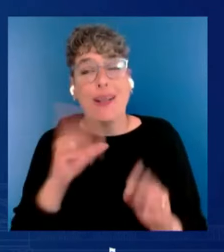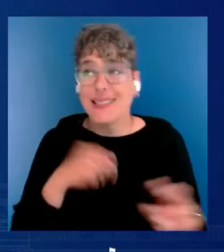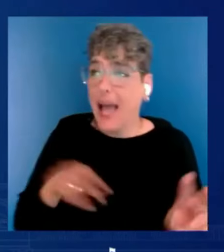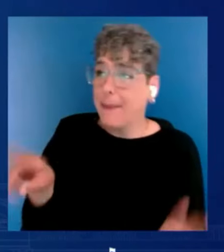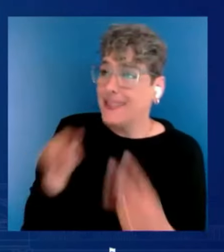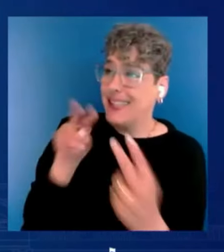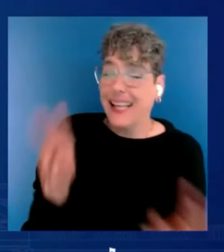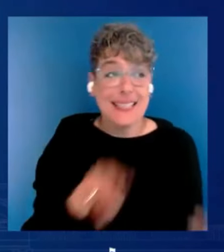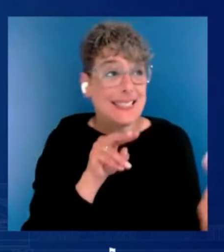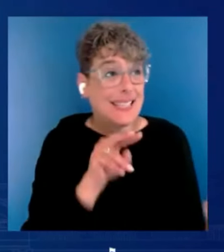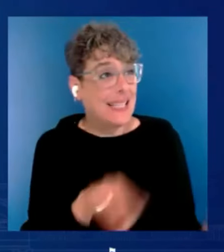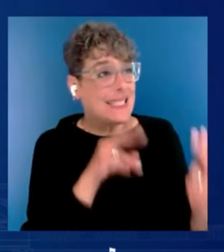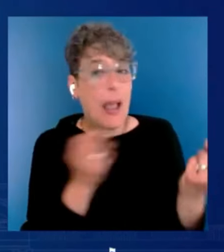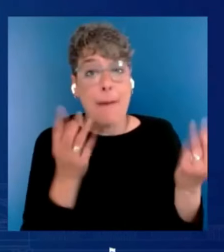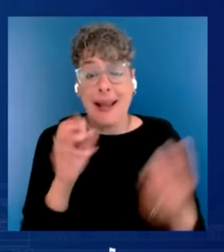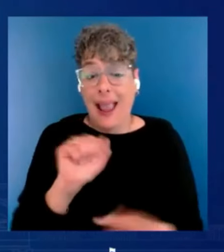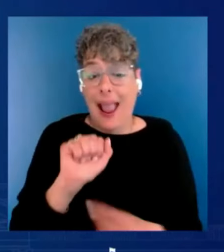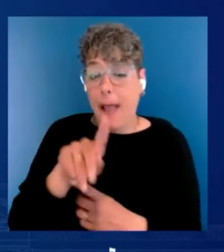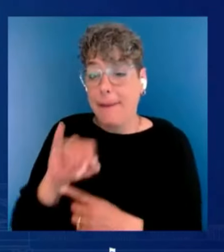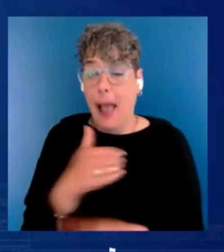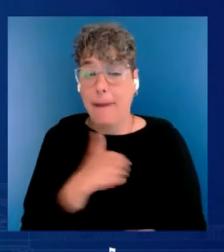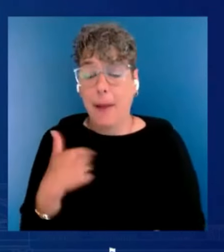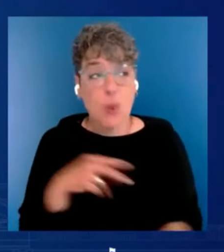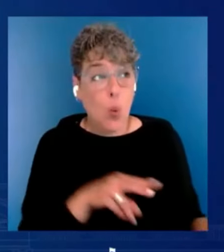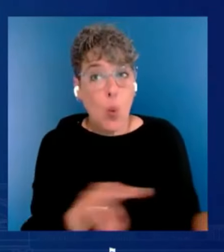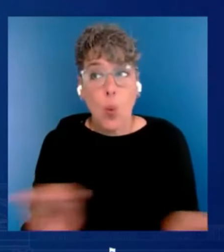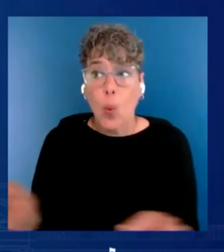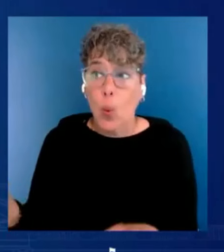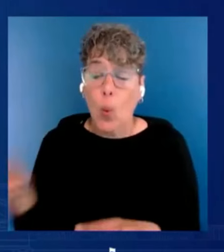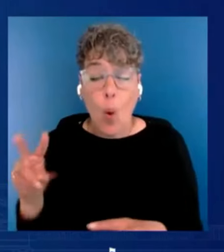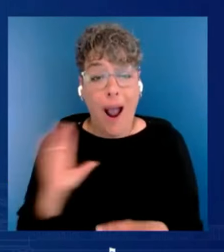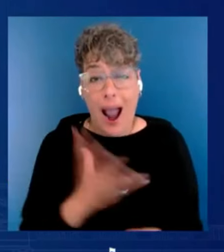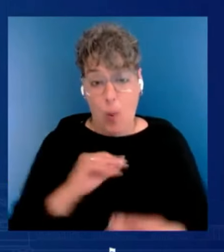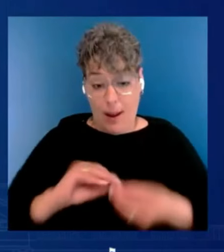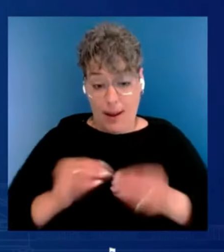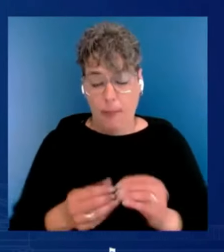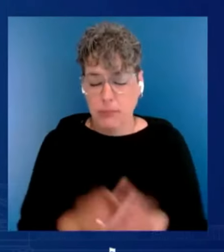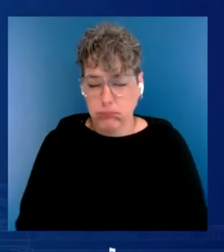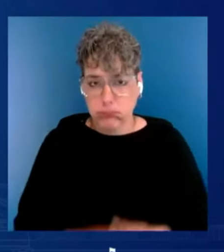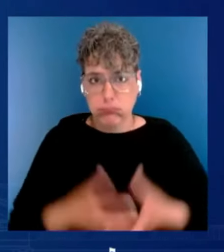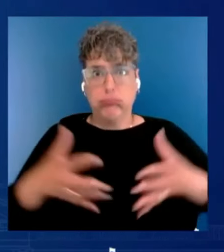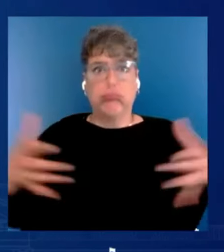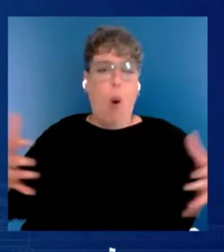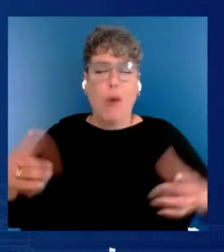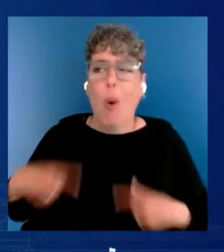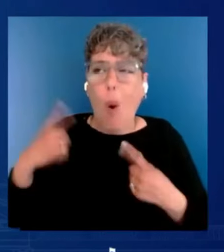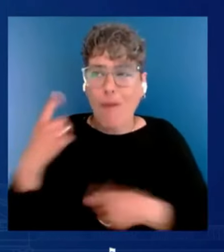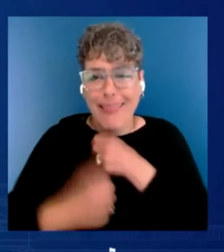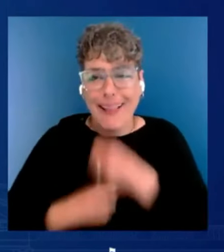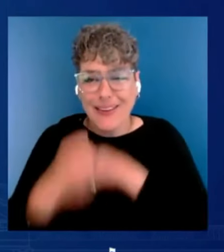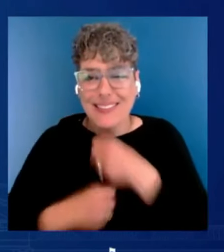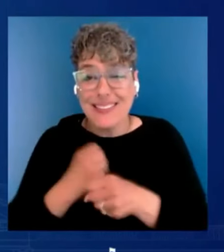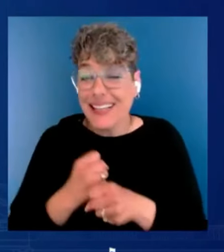much representation we have. And that has really grown over the years, like you heard from Neera earlier today. Even in the time that I've